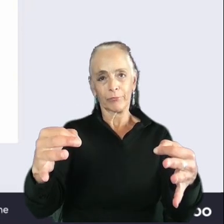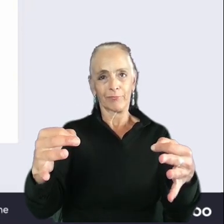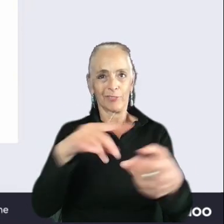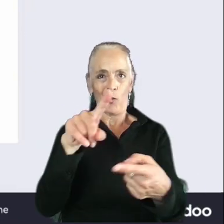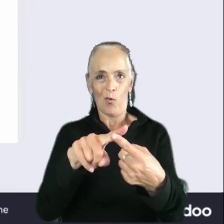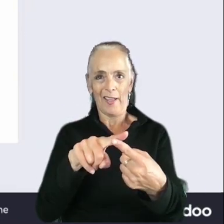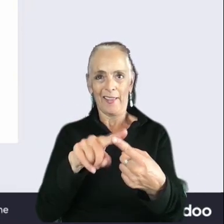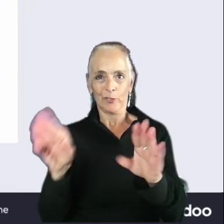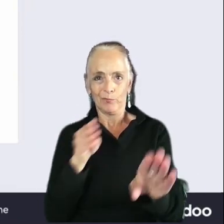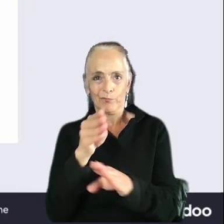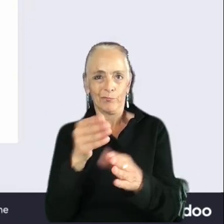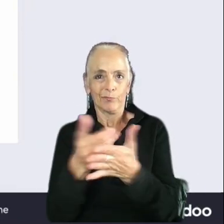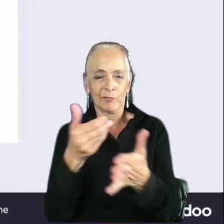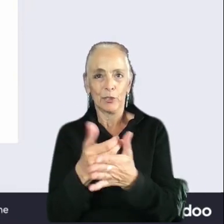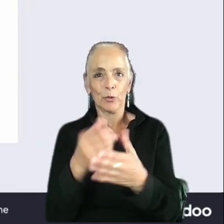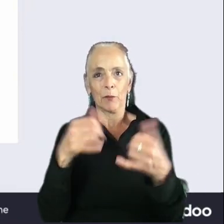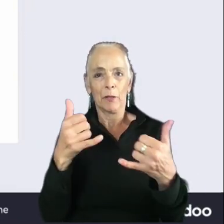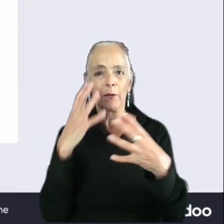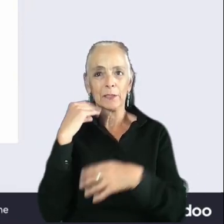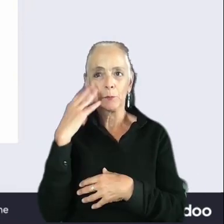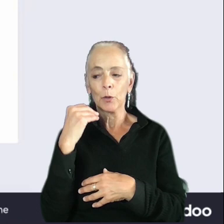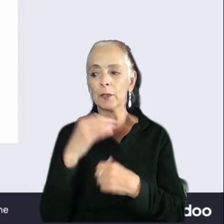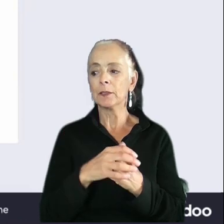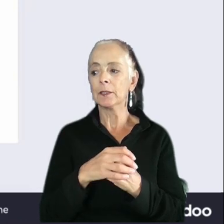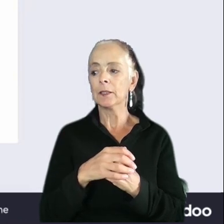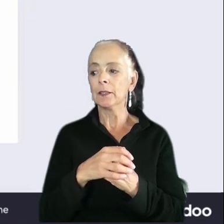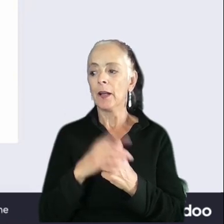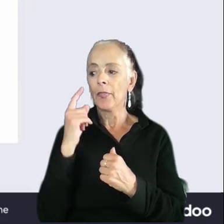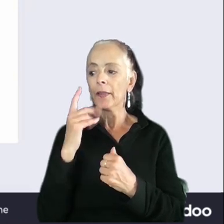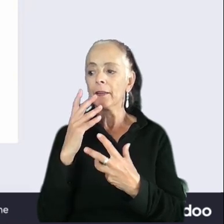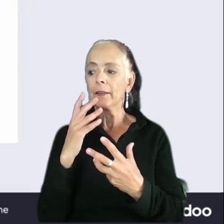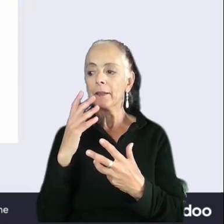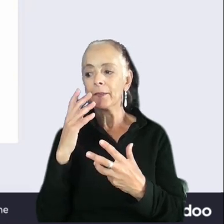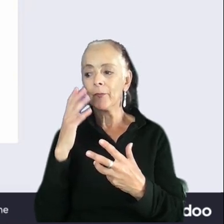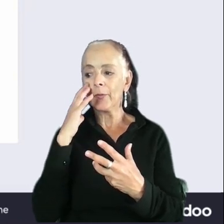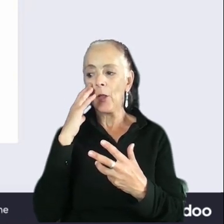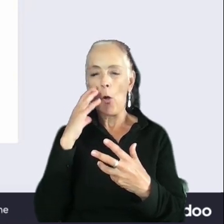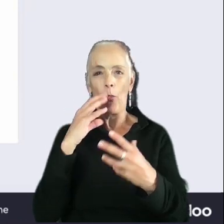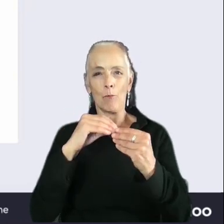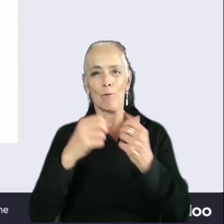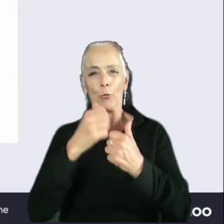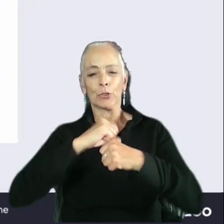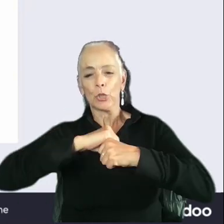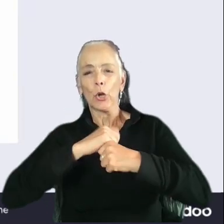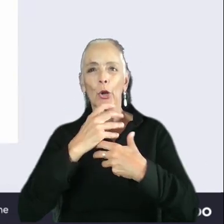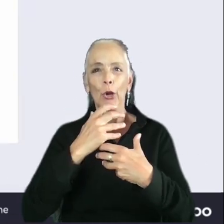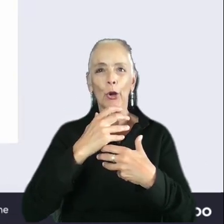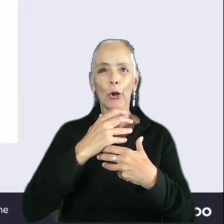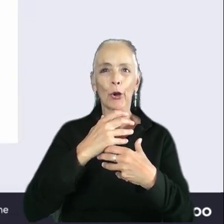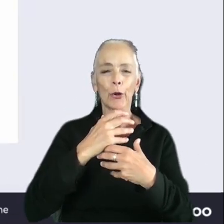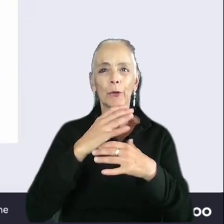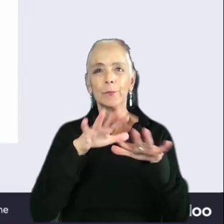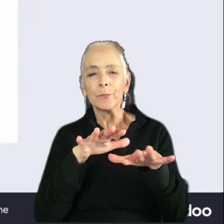So when they are leaning towards the security area, it's the best moment because this is when they are mastering things and they